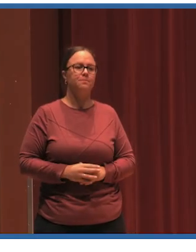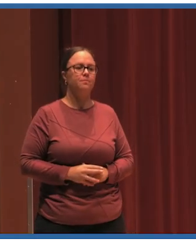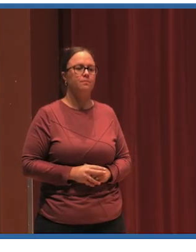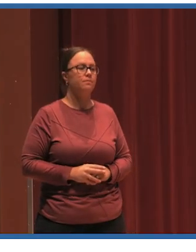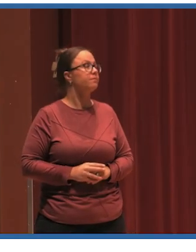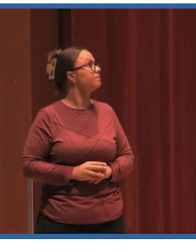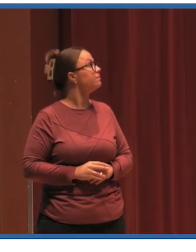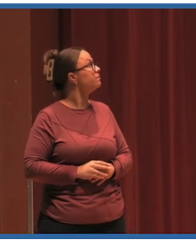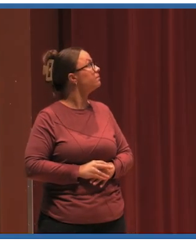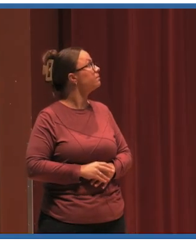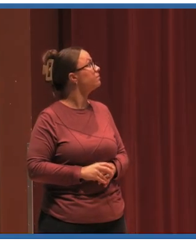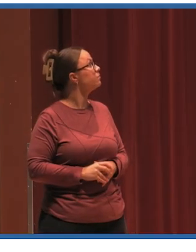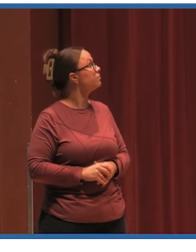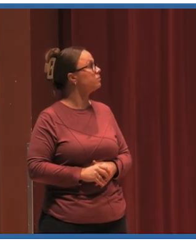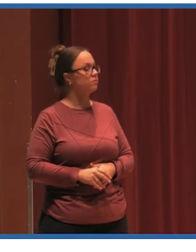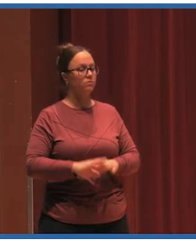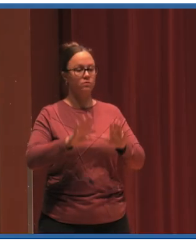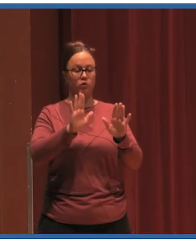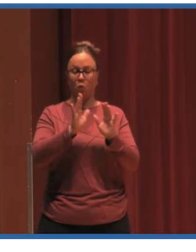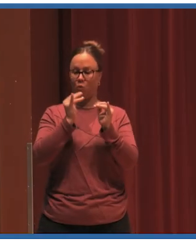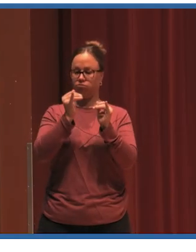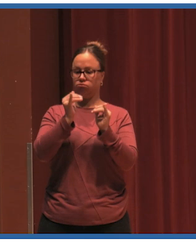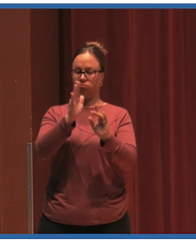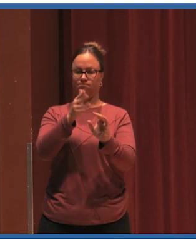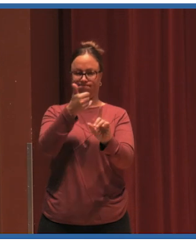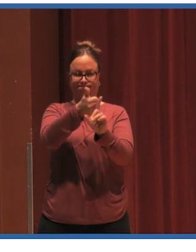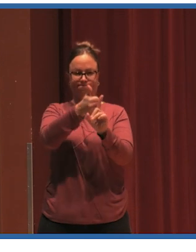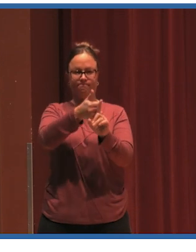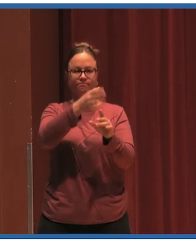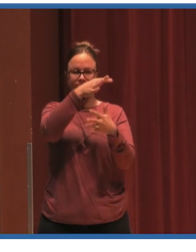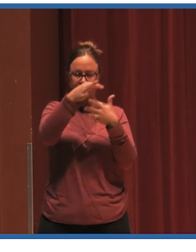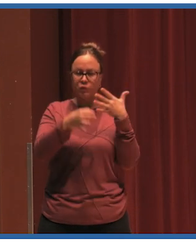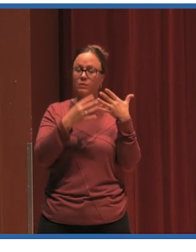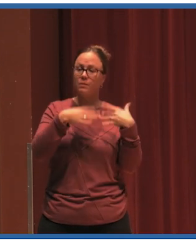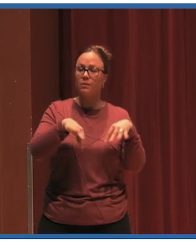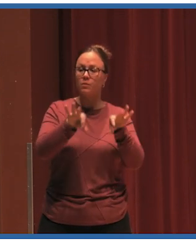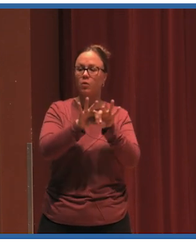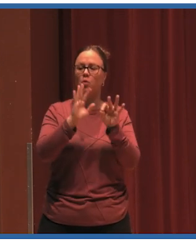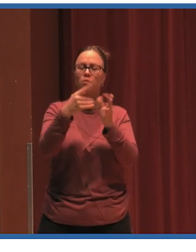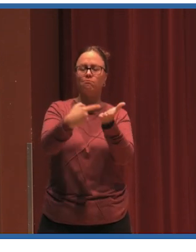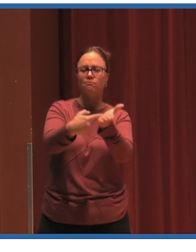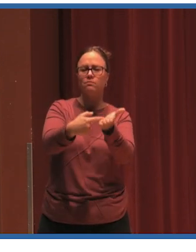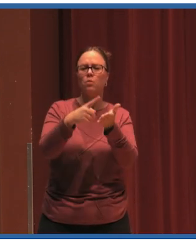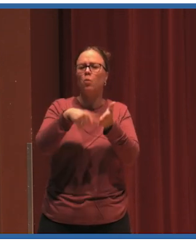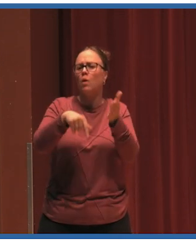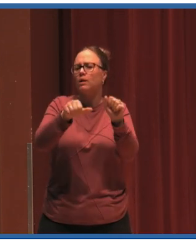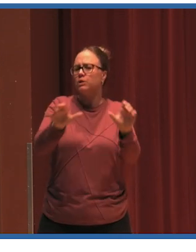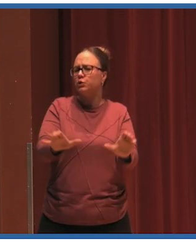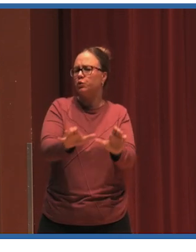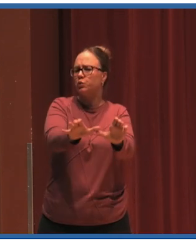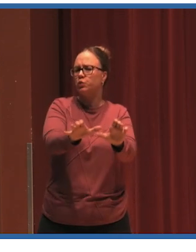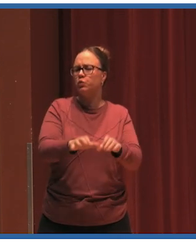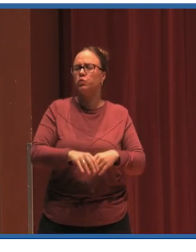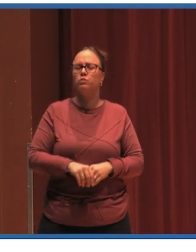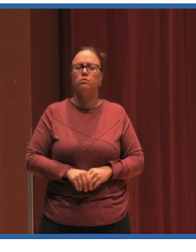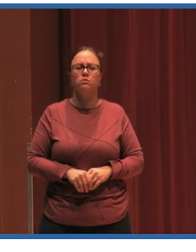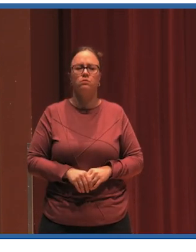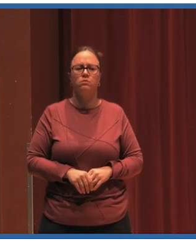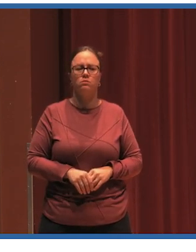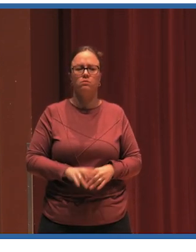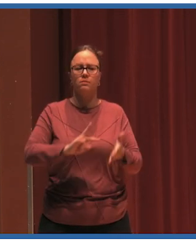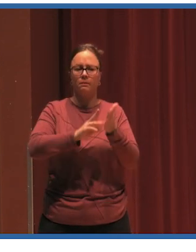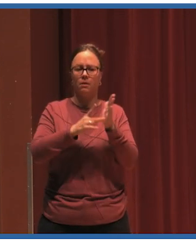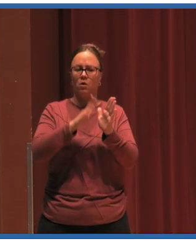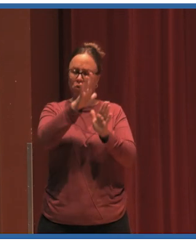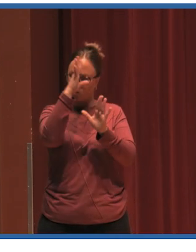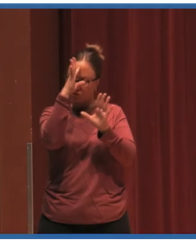While individual choice is very important, and we're going to talk about some things that you can do as individuals, leaving it up to individuals to do the right thing